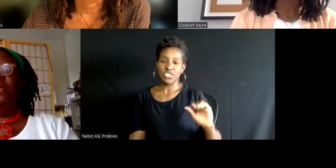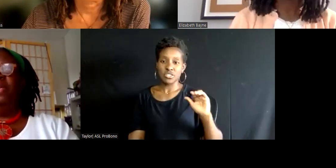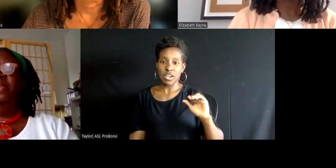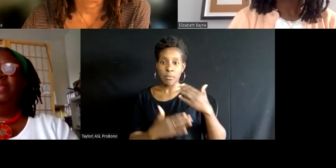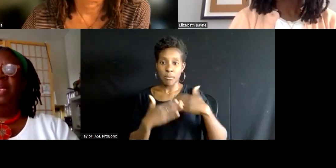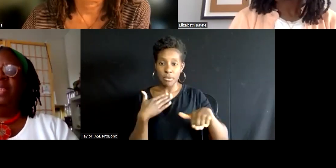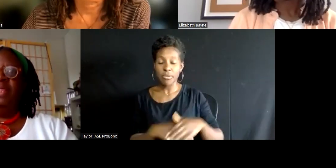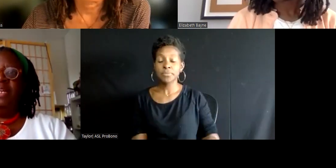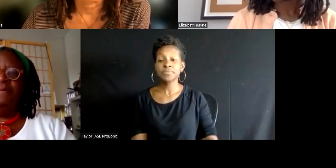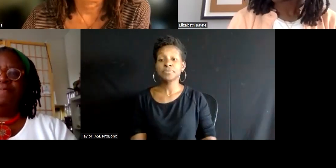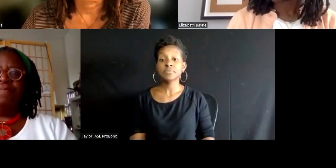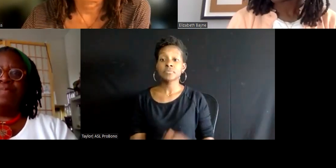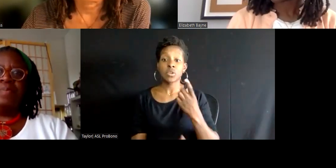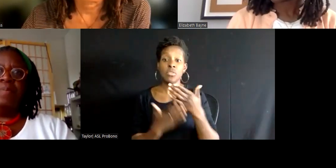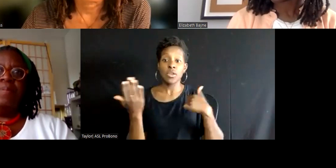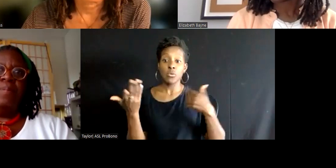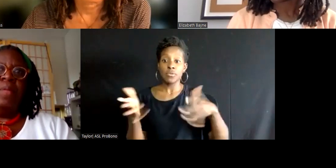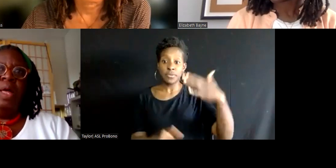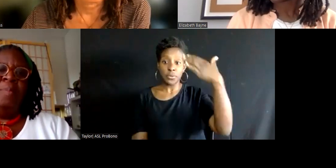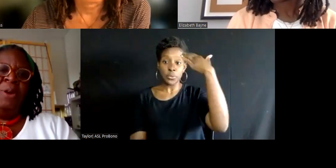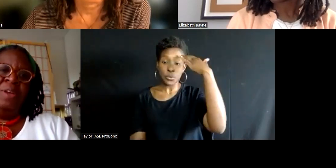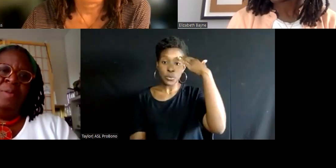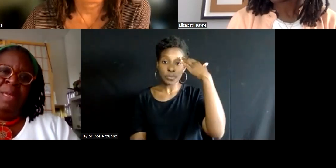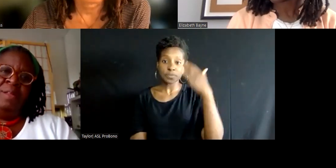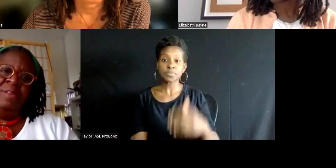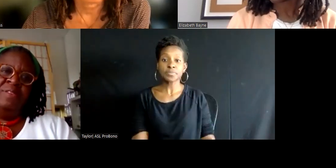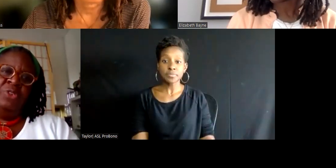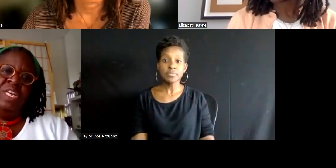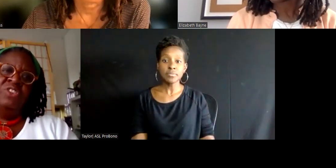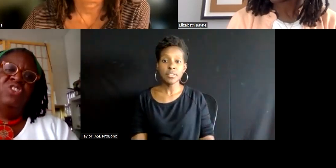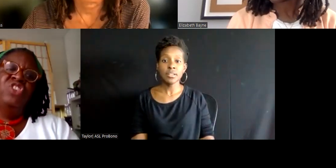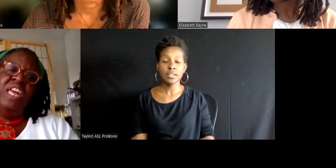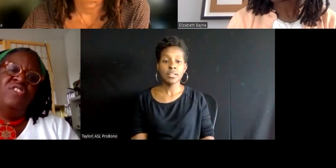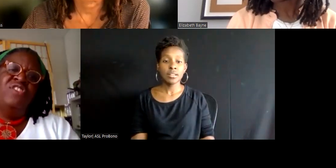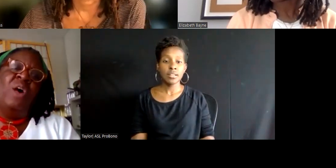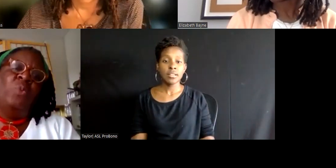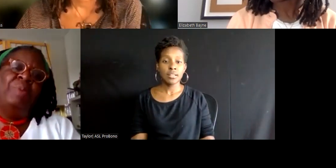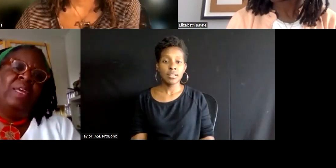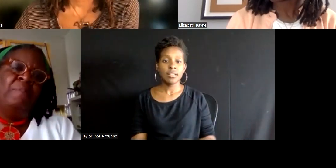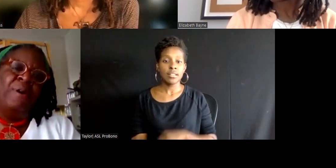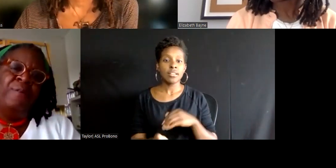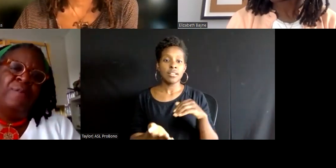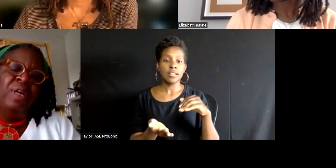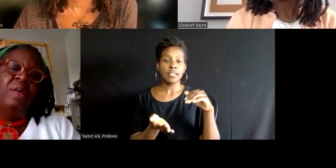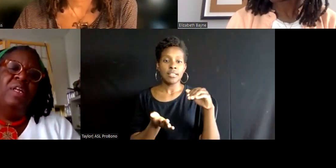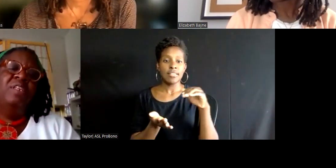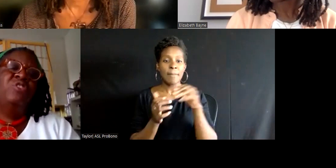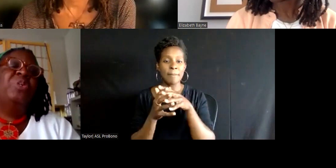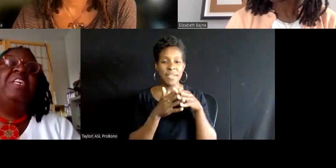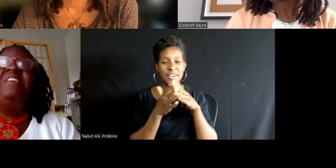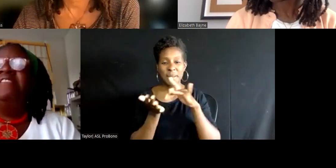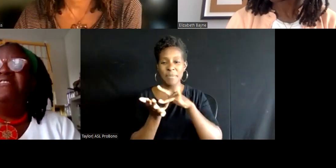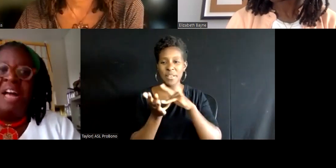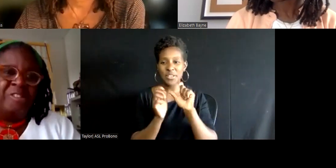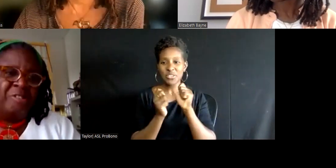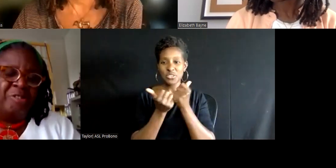of childbirth is that the American Medical Association changed how women give birth